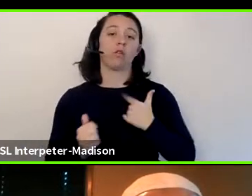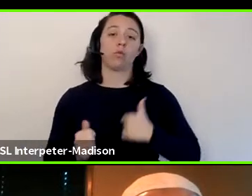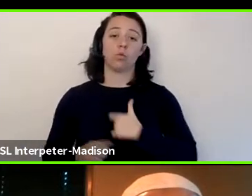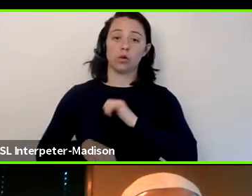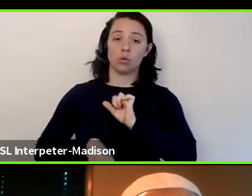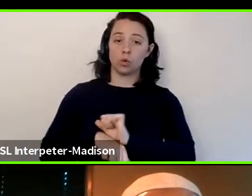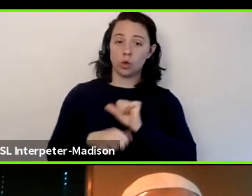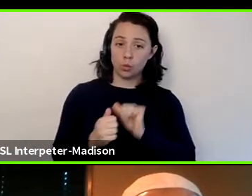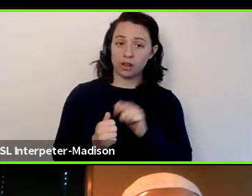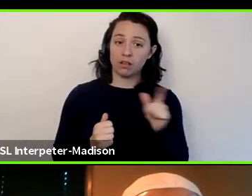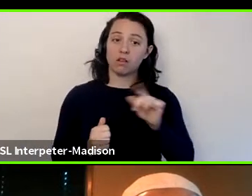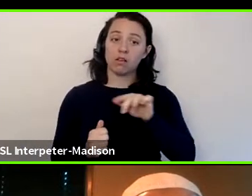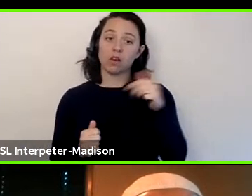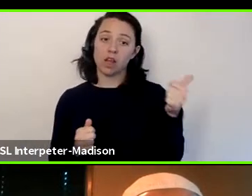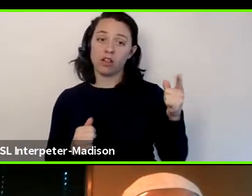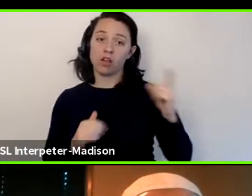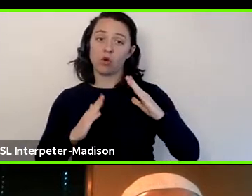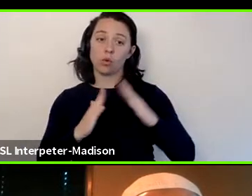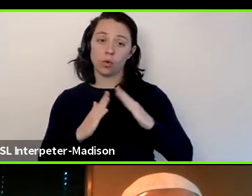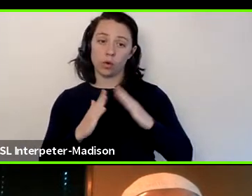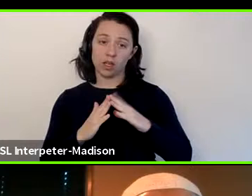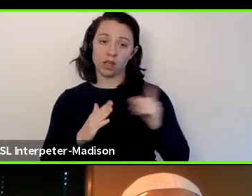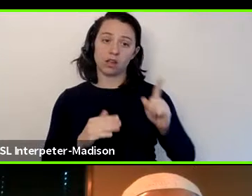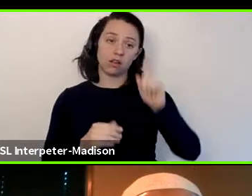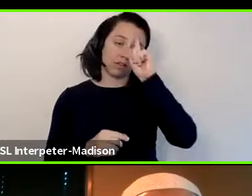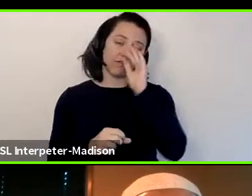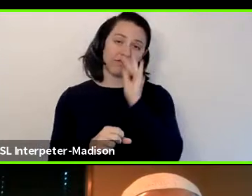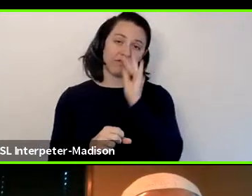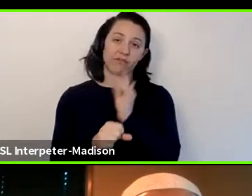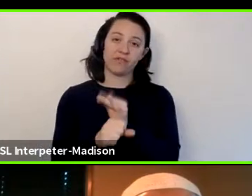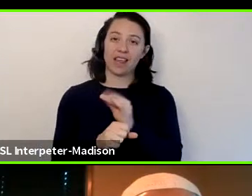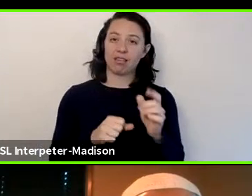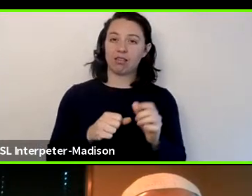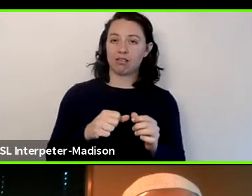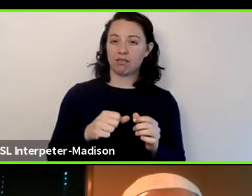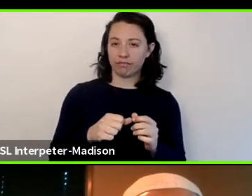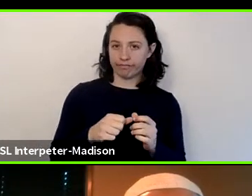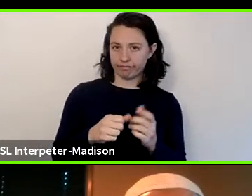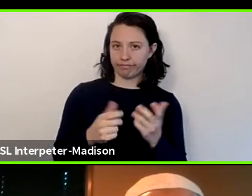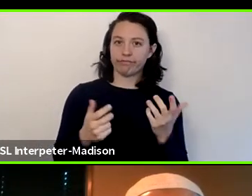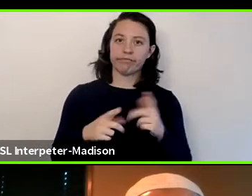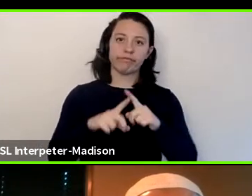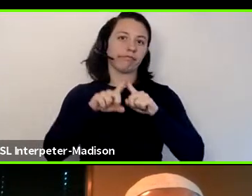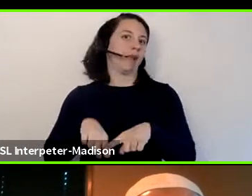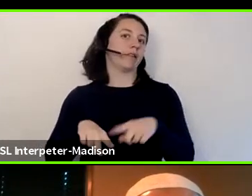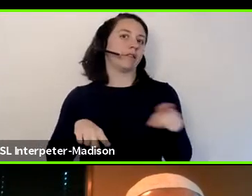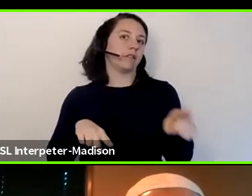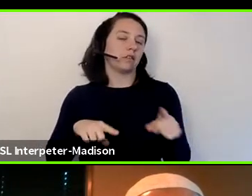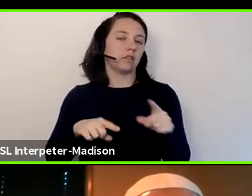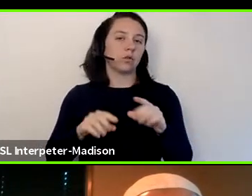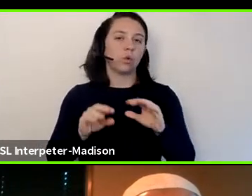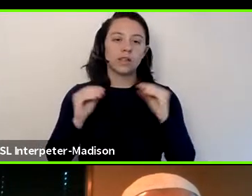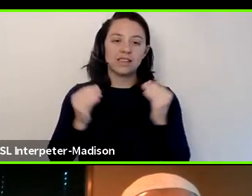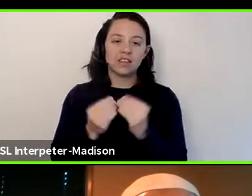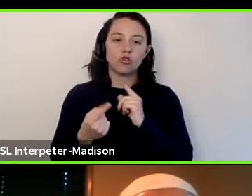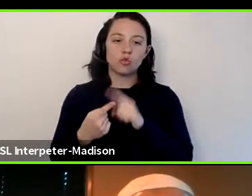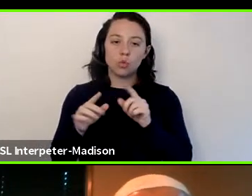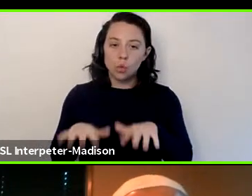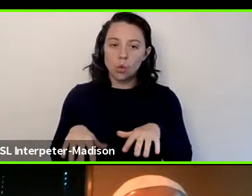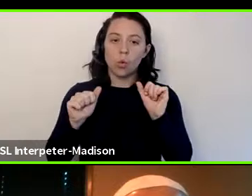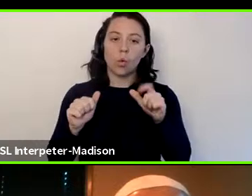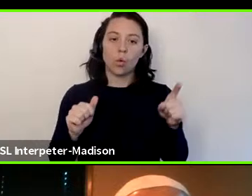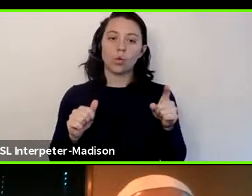with another faith-based organization to host an interfaith